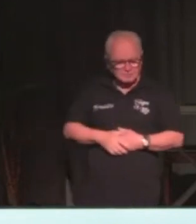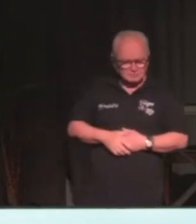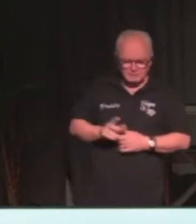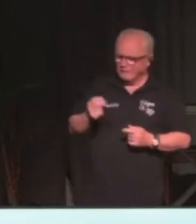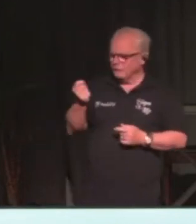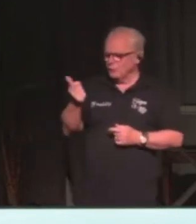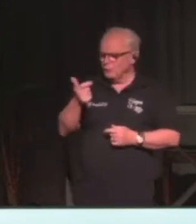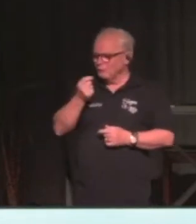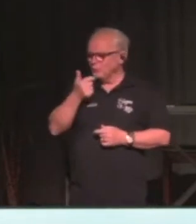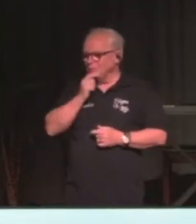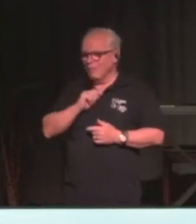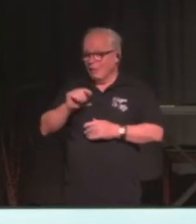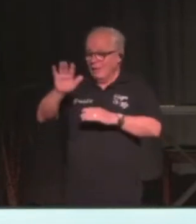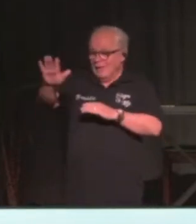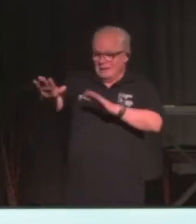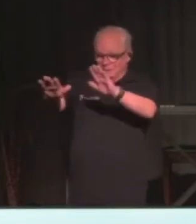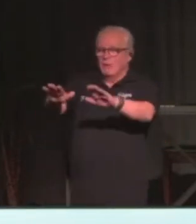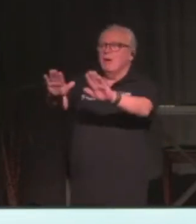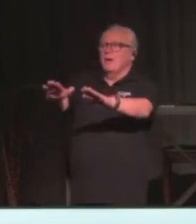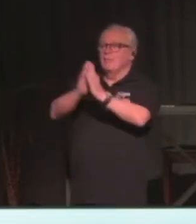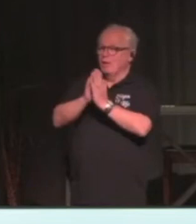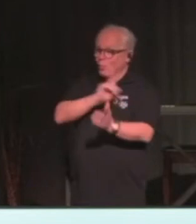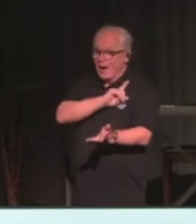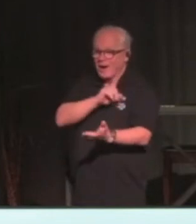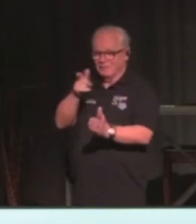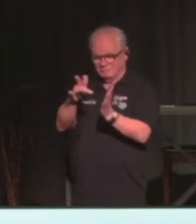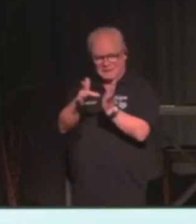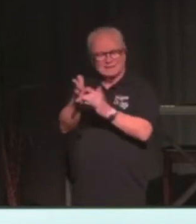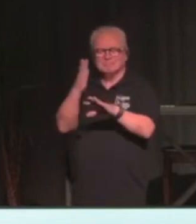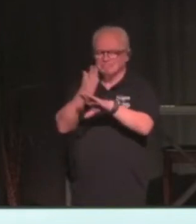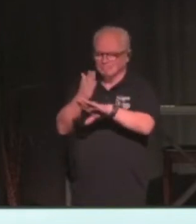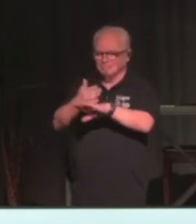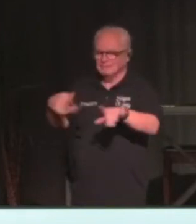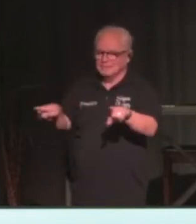a few. Okay, because that's what Jesus would do.